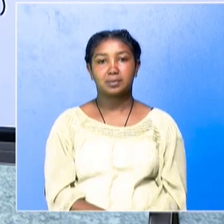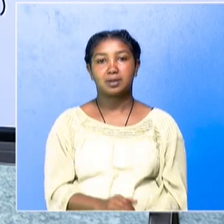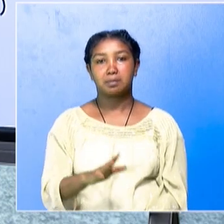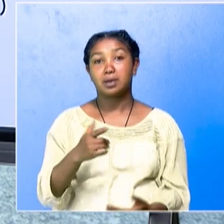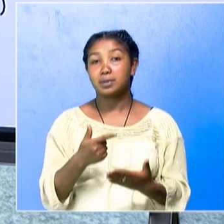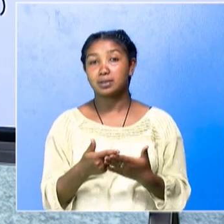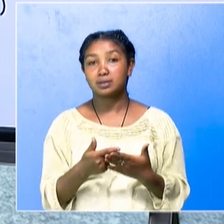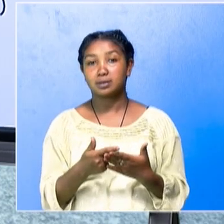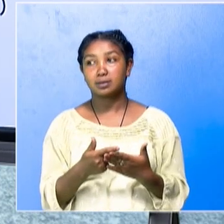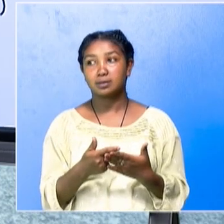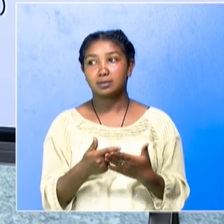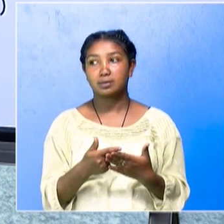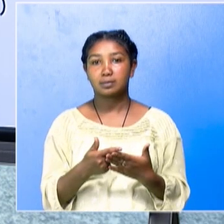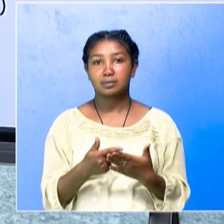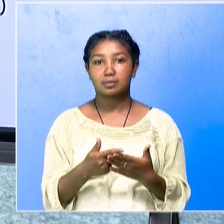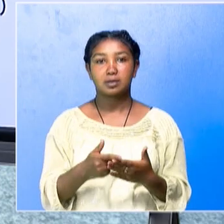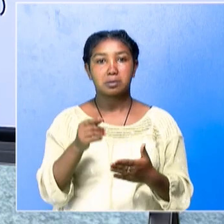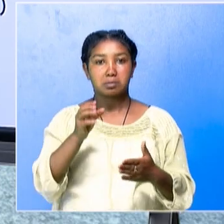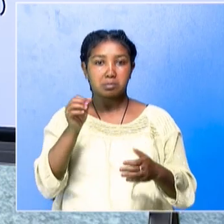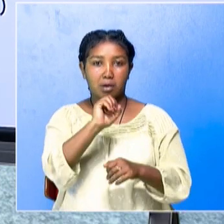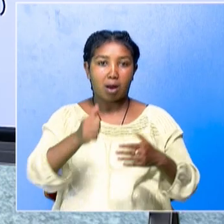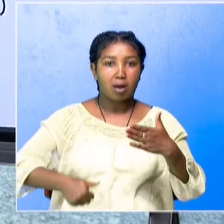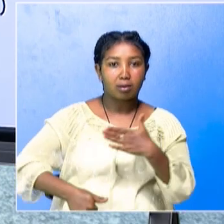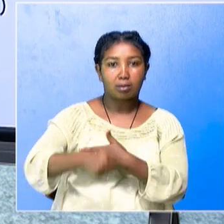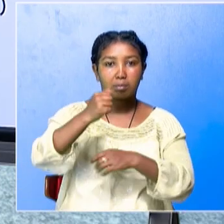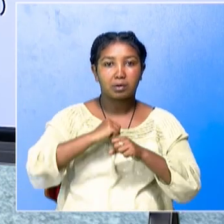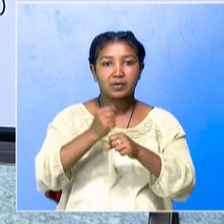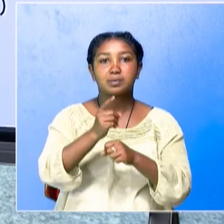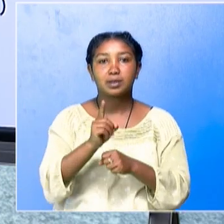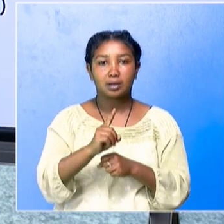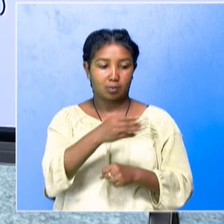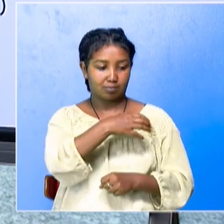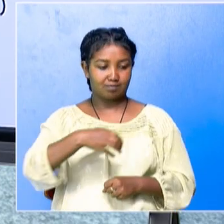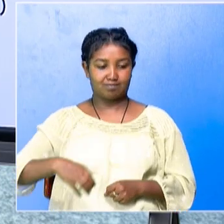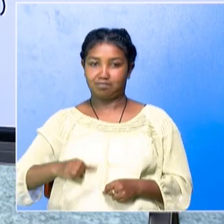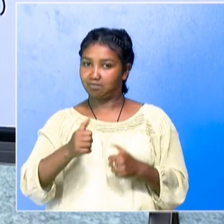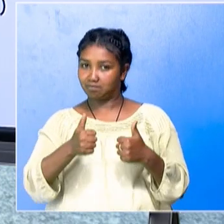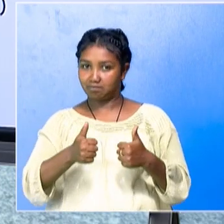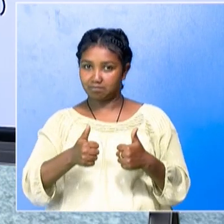Maybe there is car accident. We can prevent with wearing seatbelt